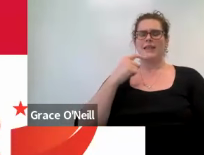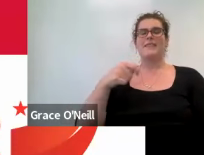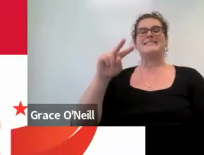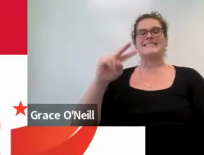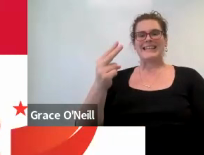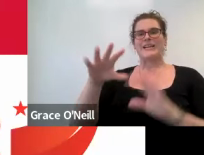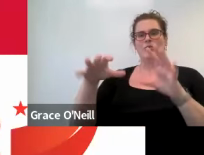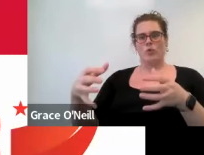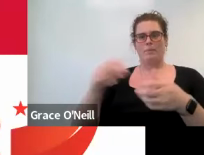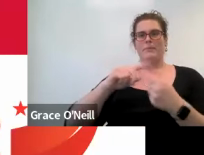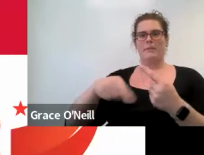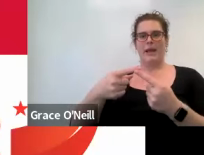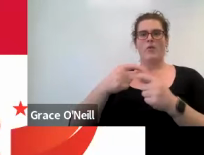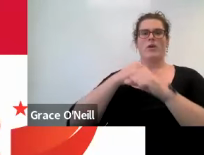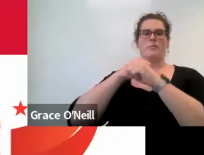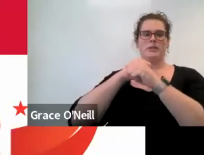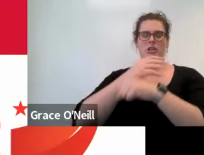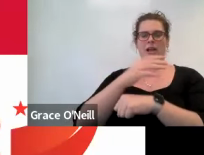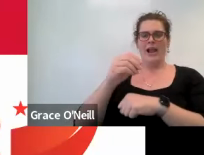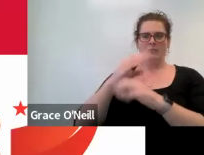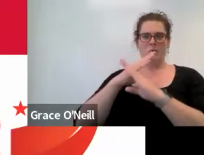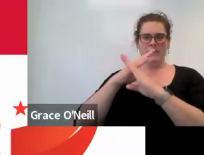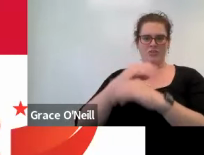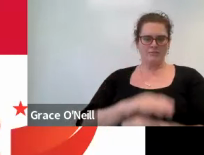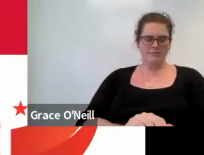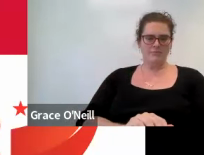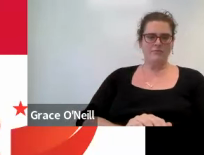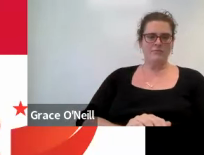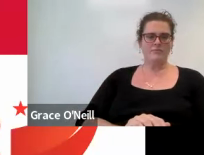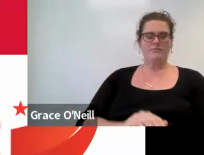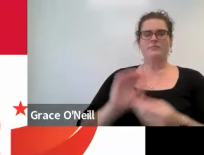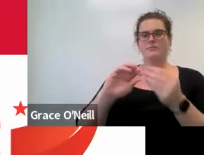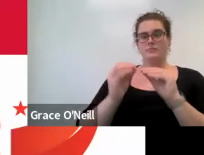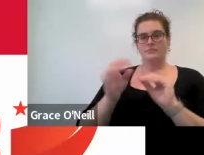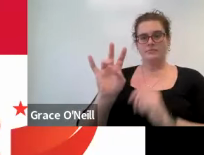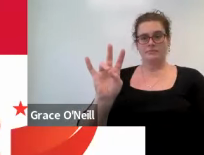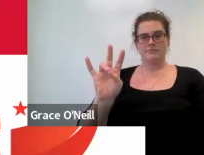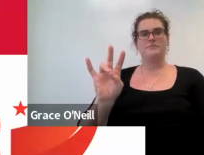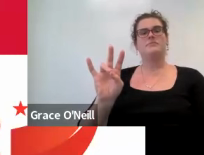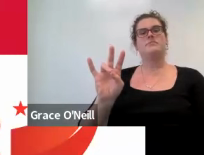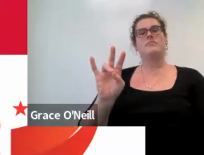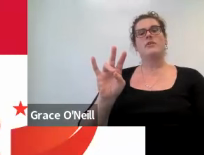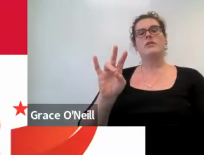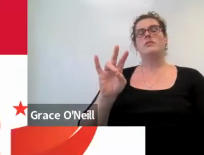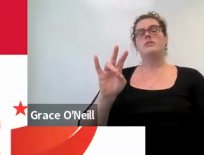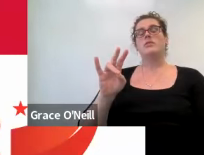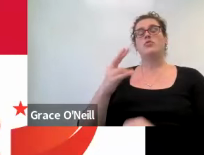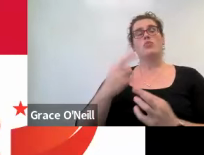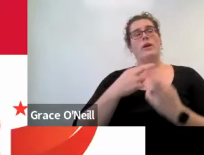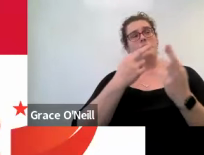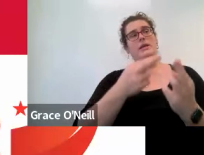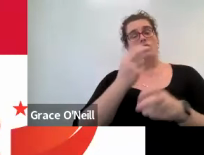detection and prevention. Has it been hard to follow recommendations to protect yourself? And of